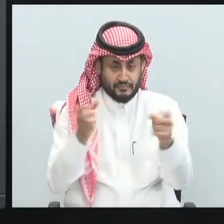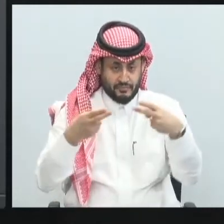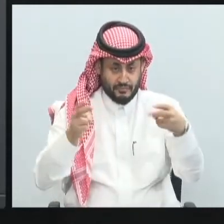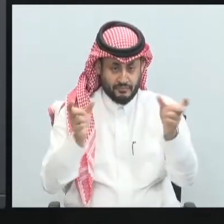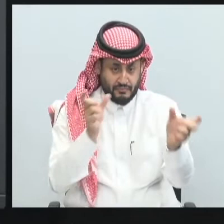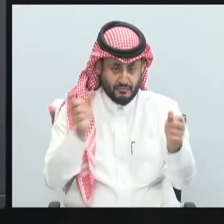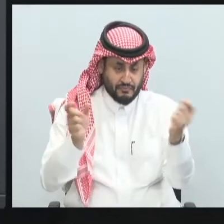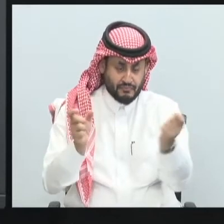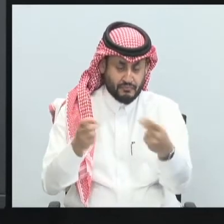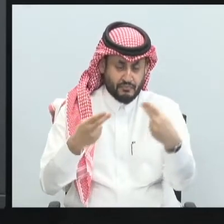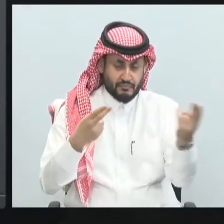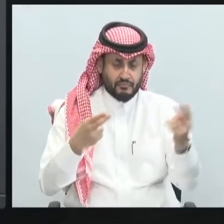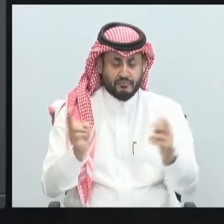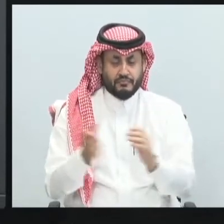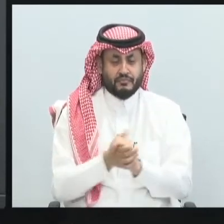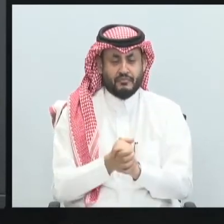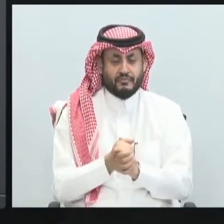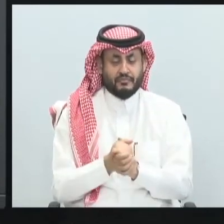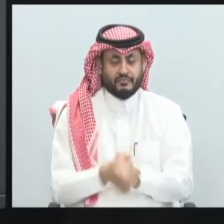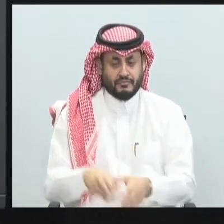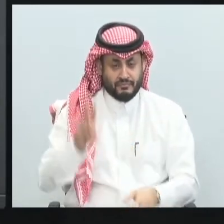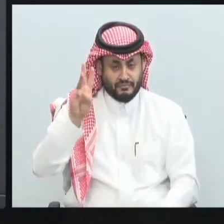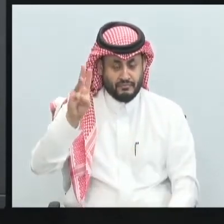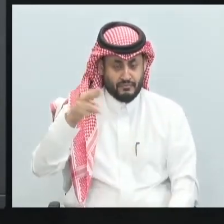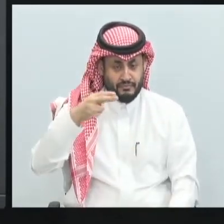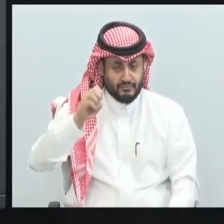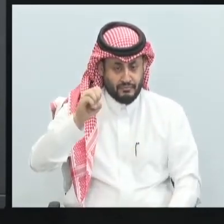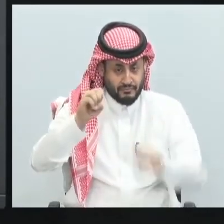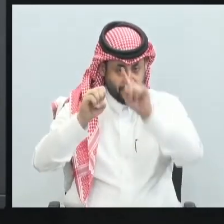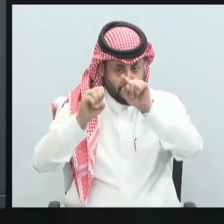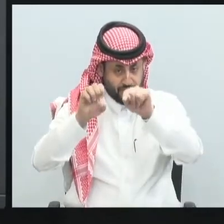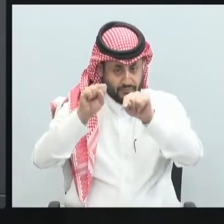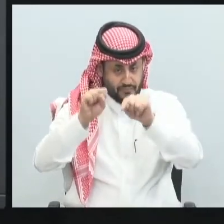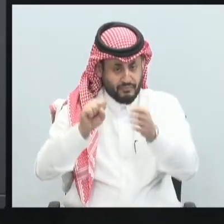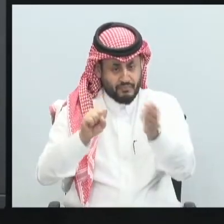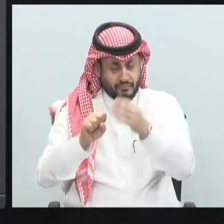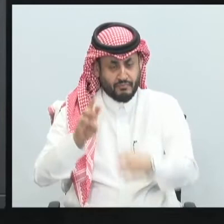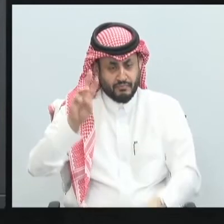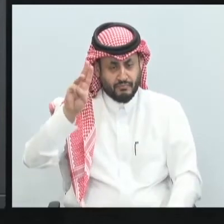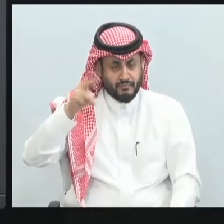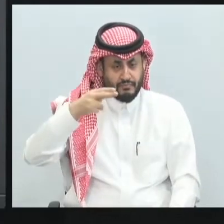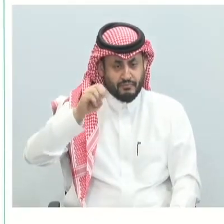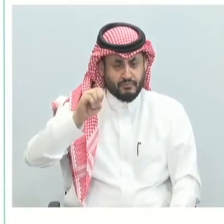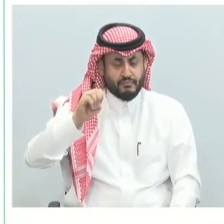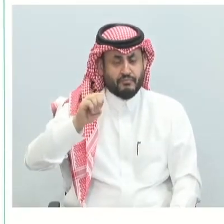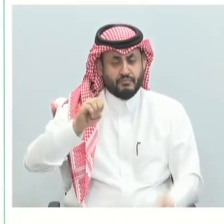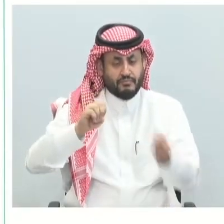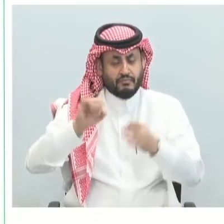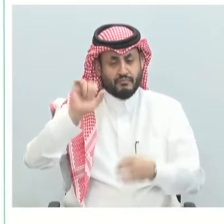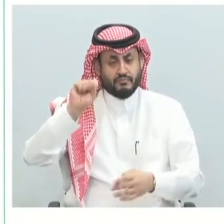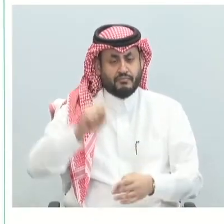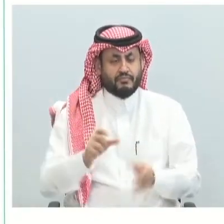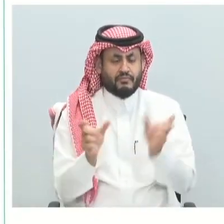have who's or who is. Okay, who's or who is. You can use both of them. So you